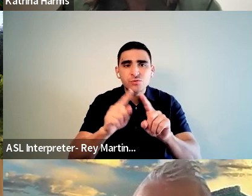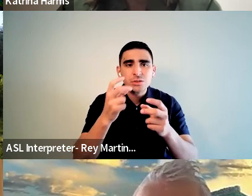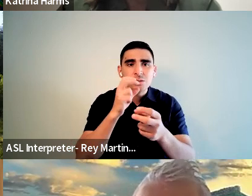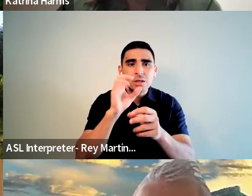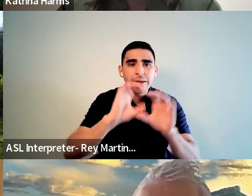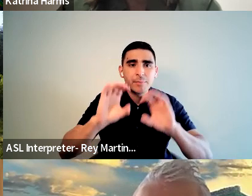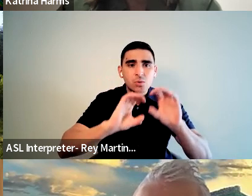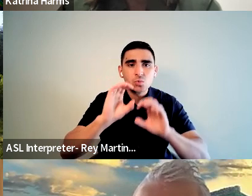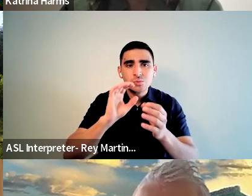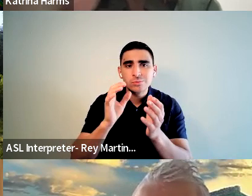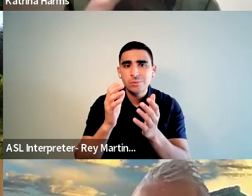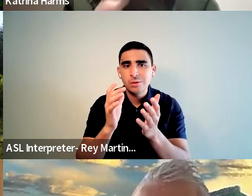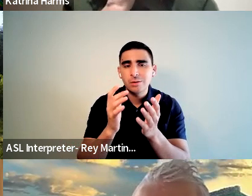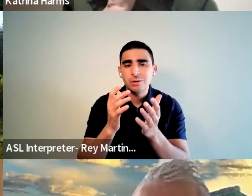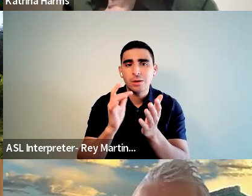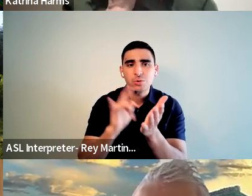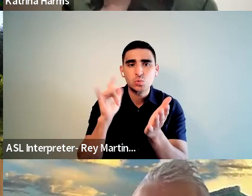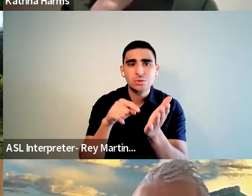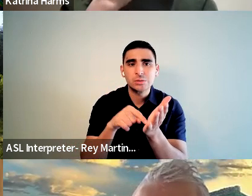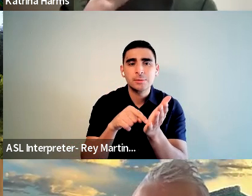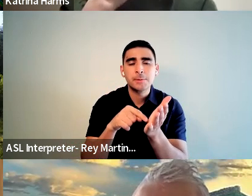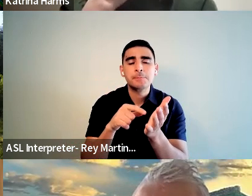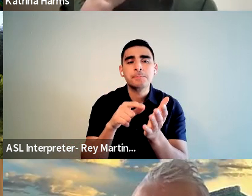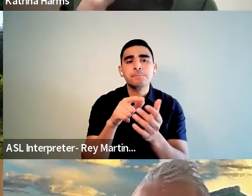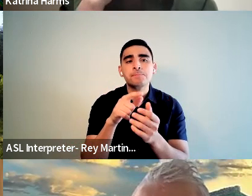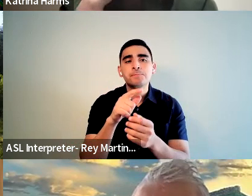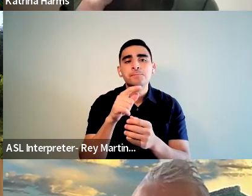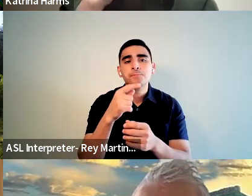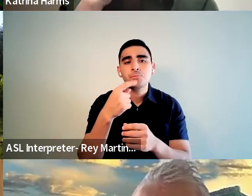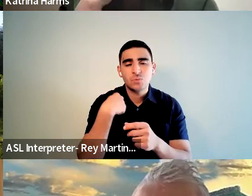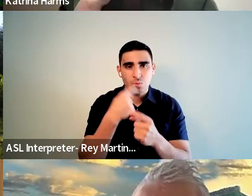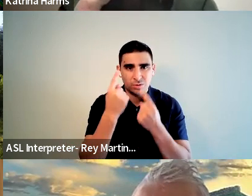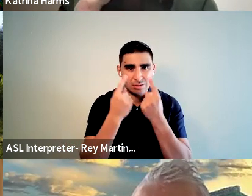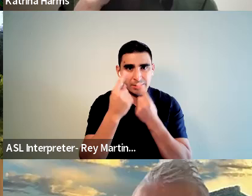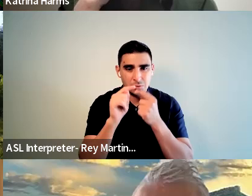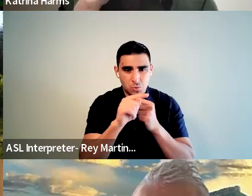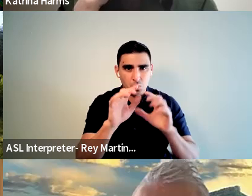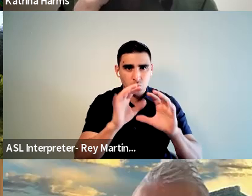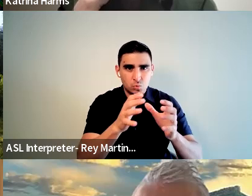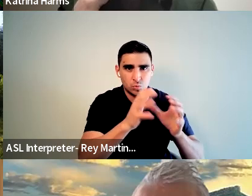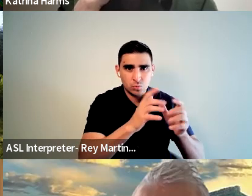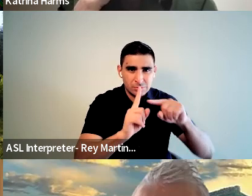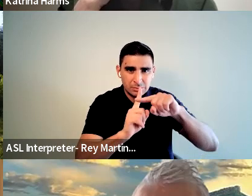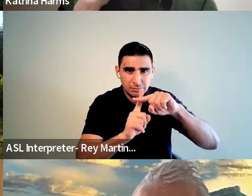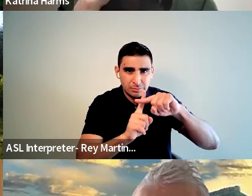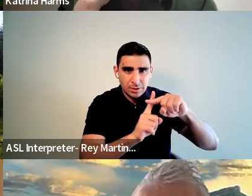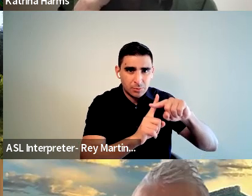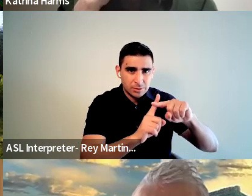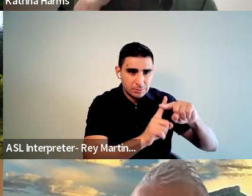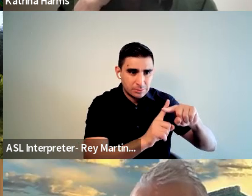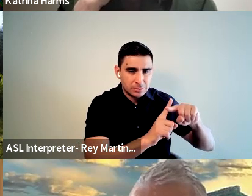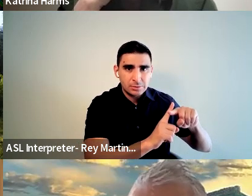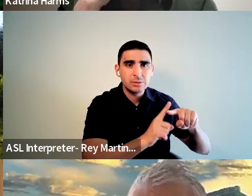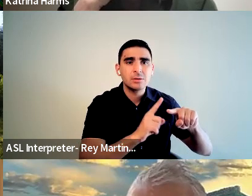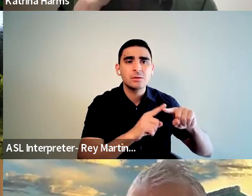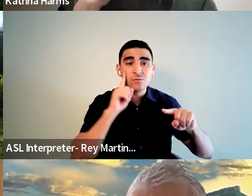talking about the target populations or the focus populations for the ARPA funds, to me, this